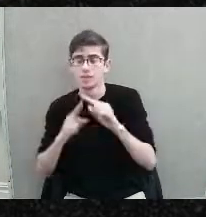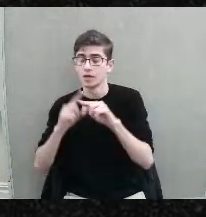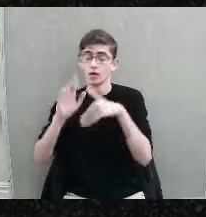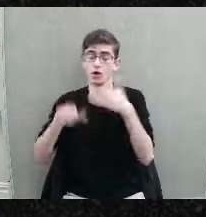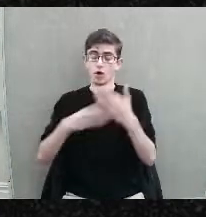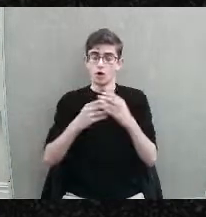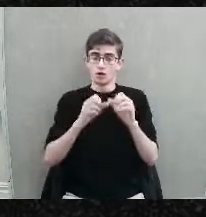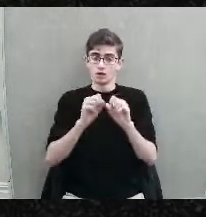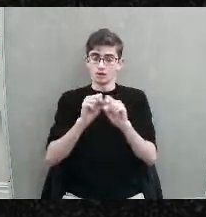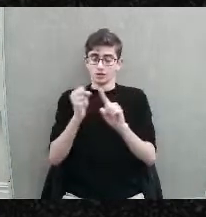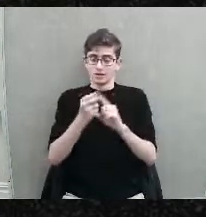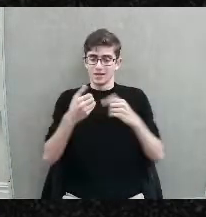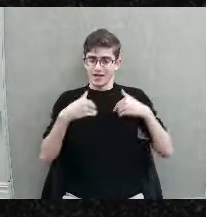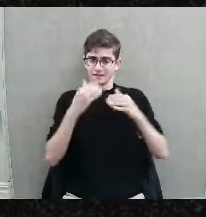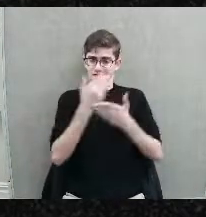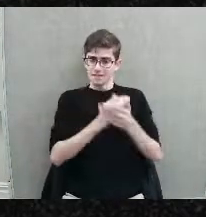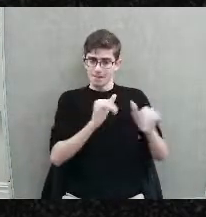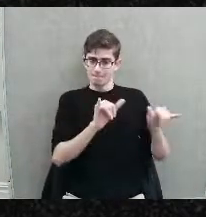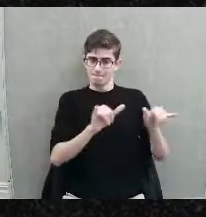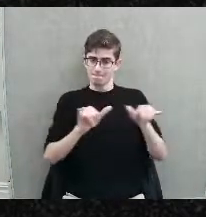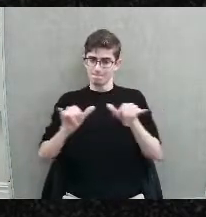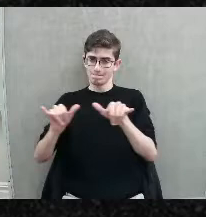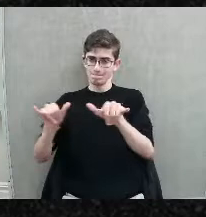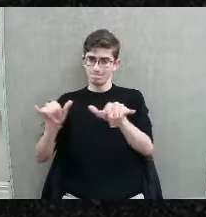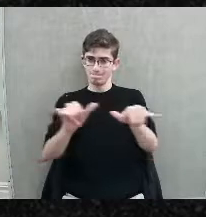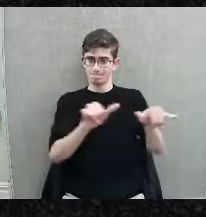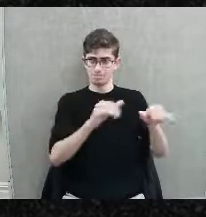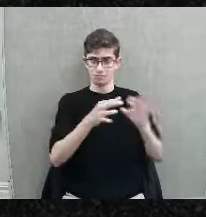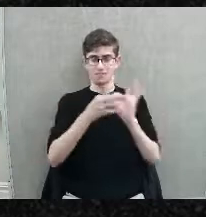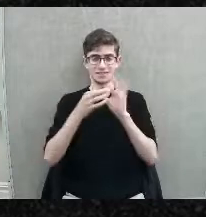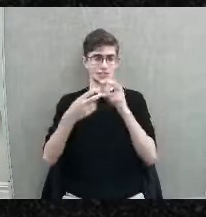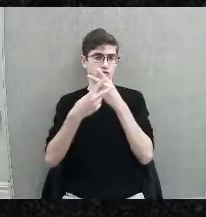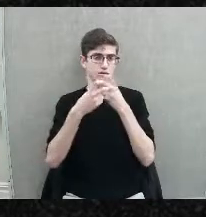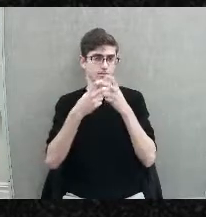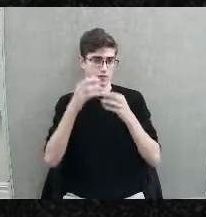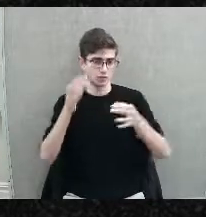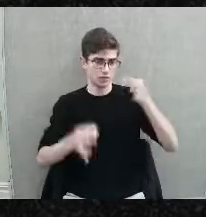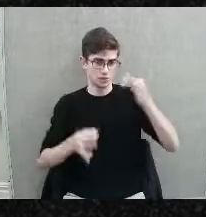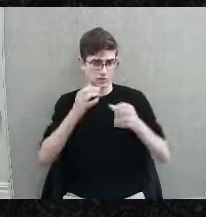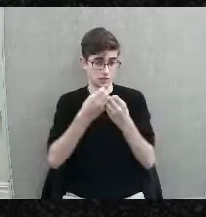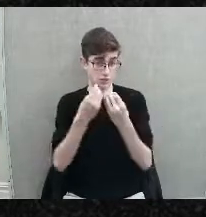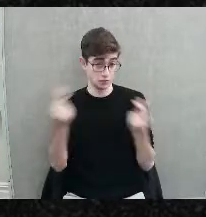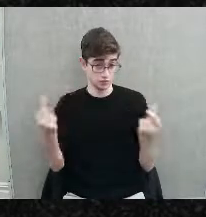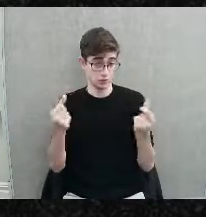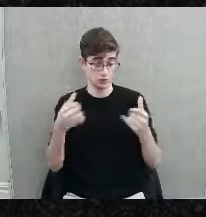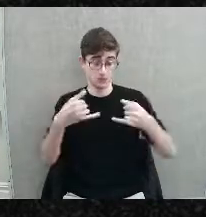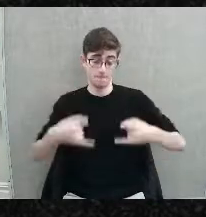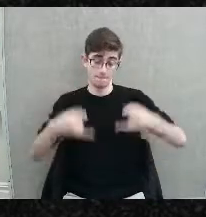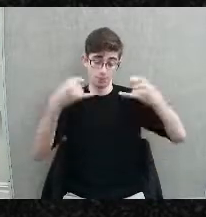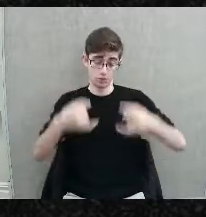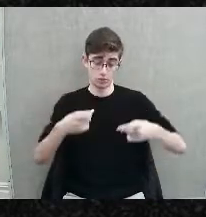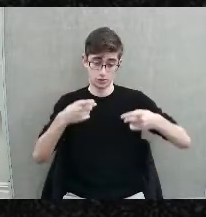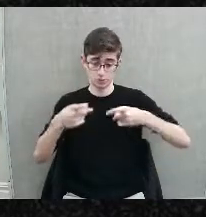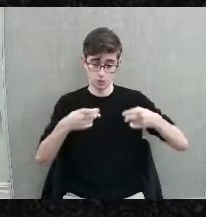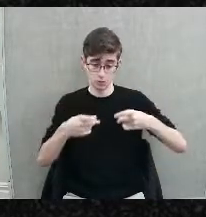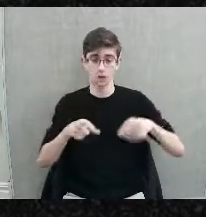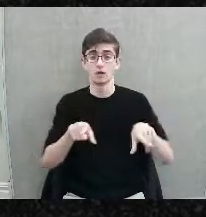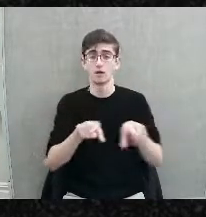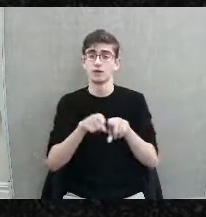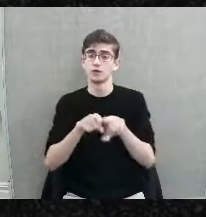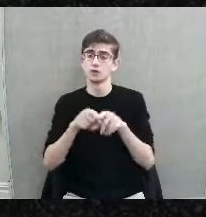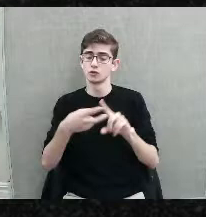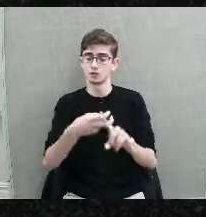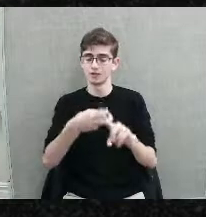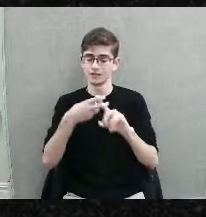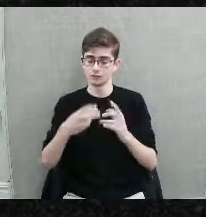some commonalities which had to do with criminal justice solutions, border control, and rescue projects in which